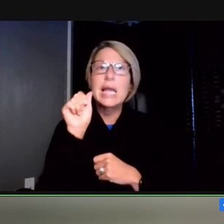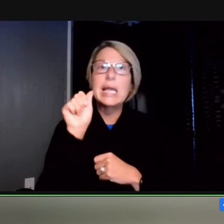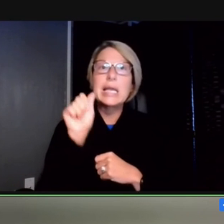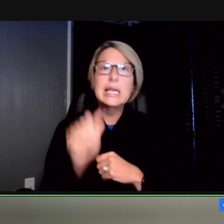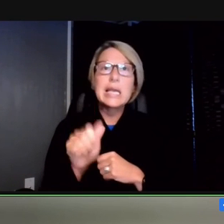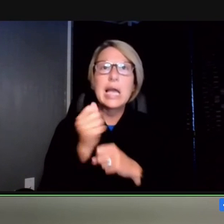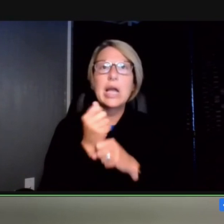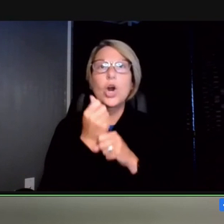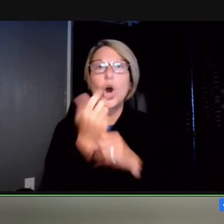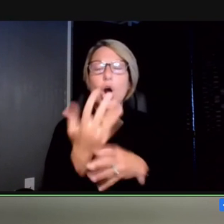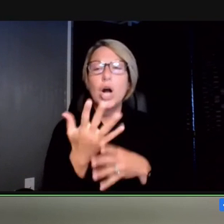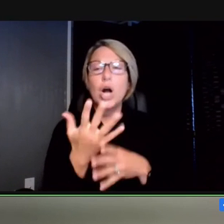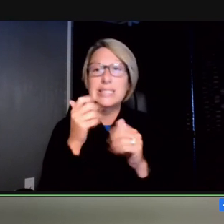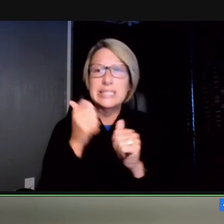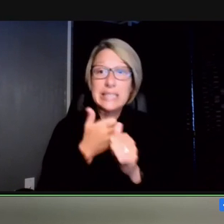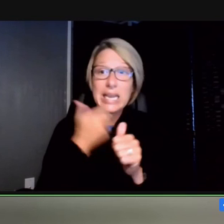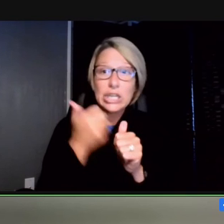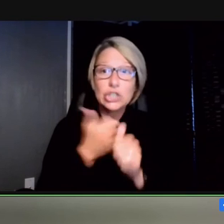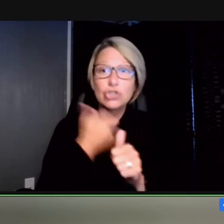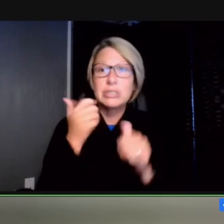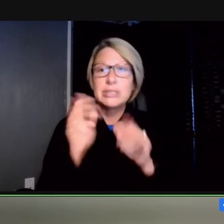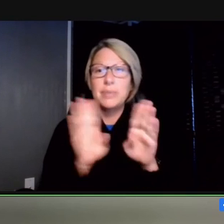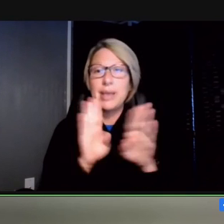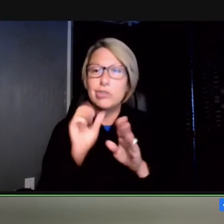inappropriate, and dangerous behaviors.